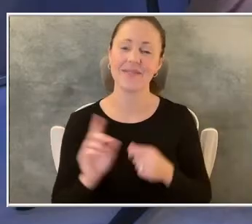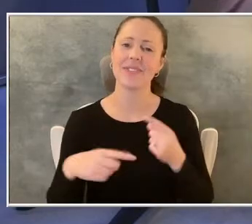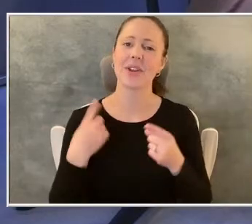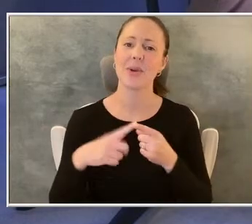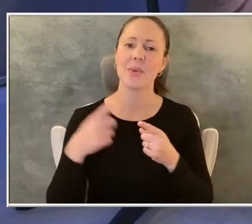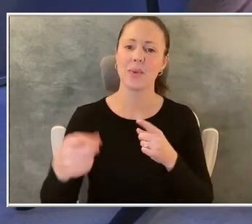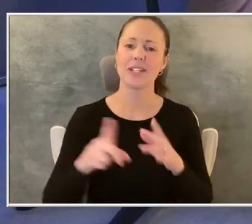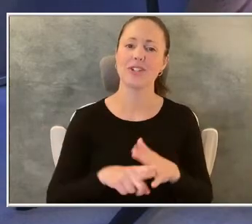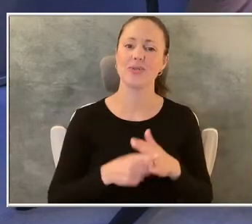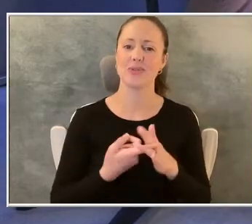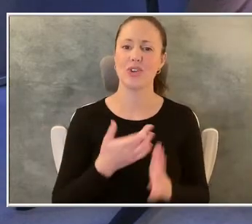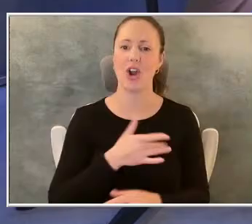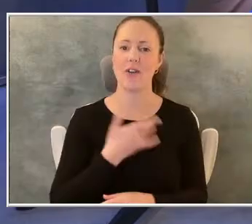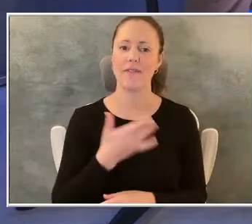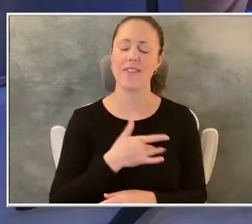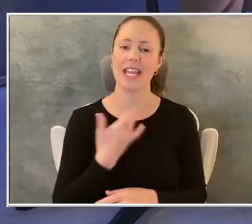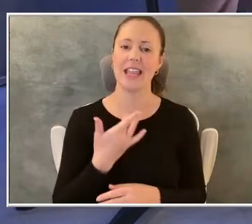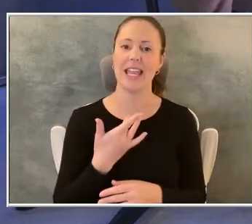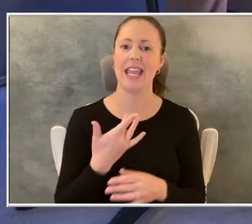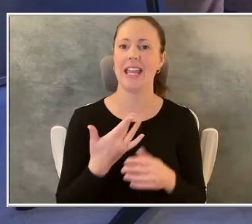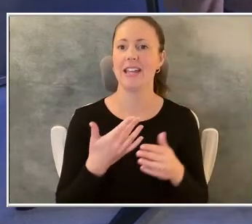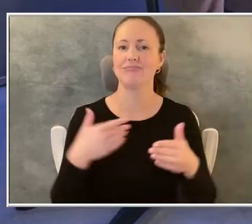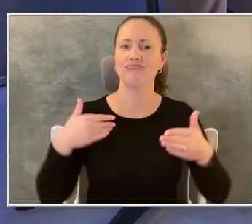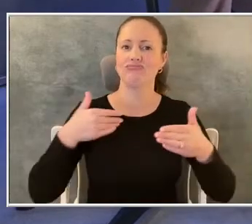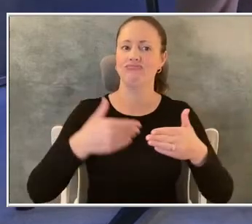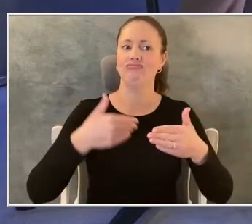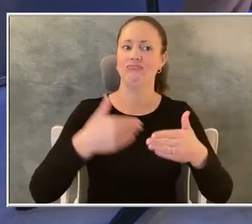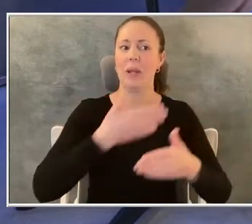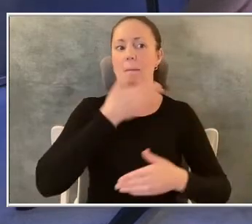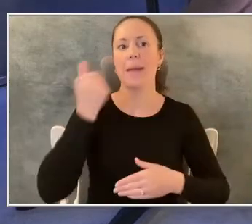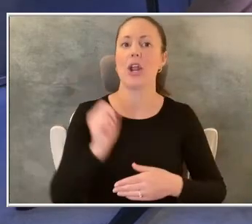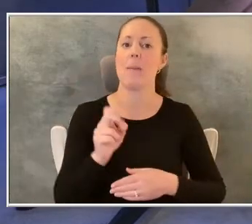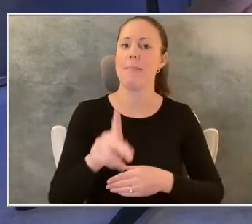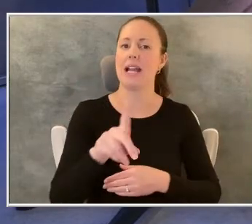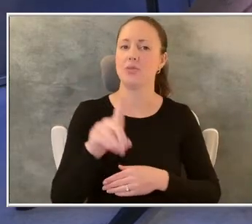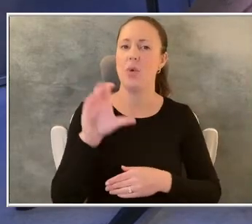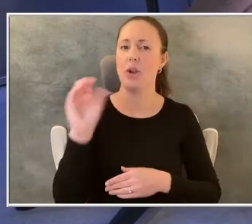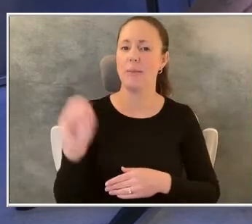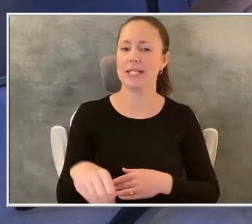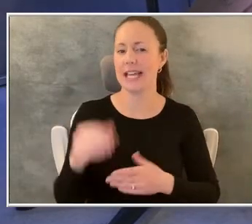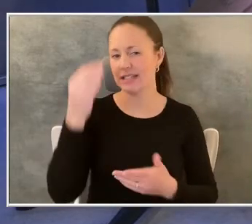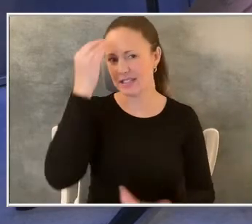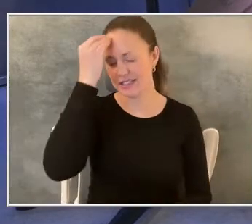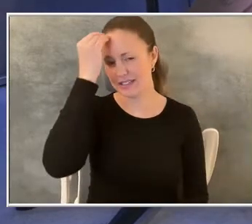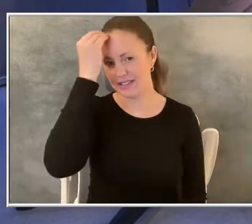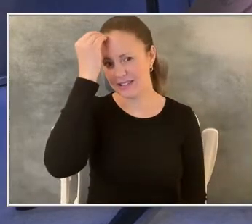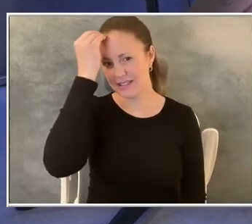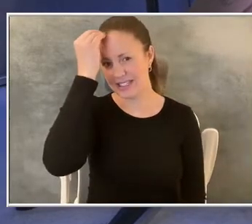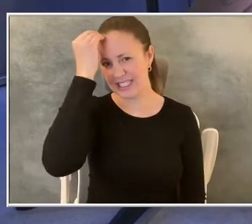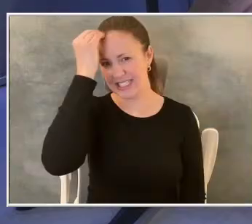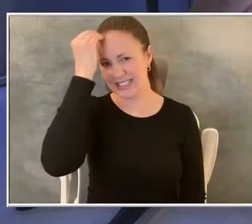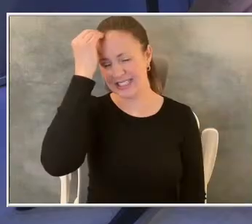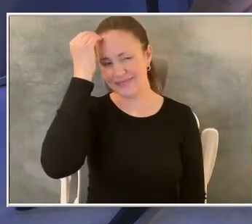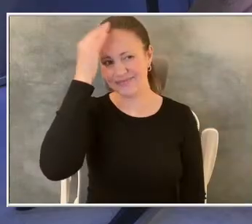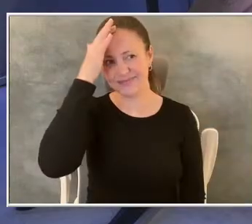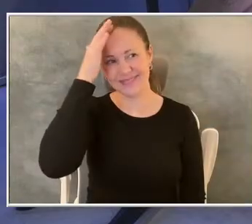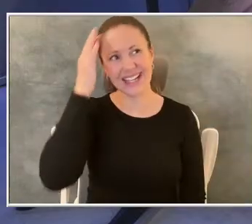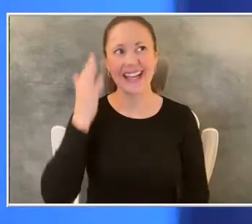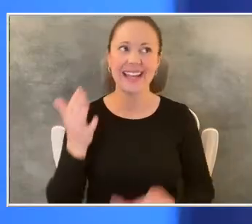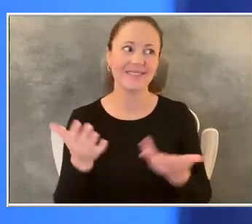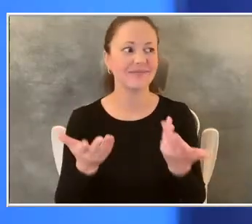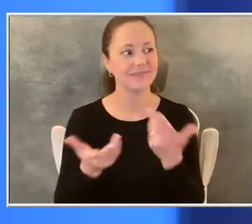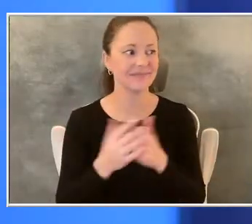feeling closer to that 100%? I mean, you know. Yeah. It's been